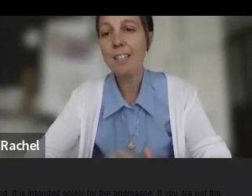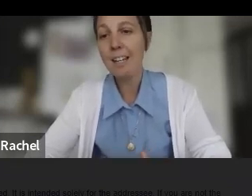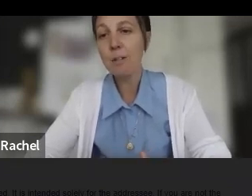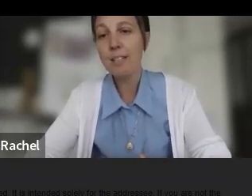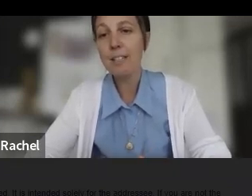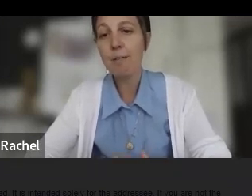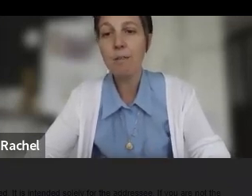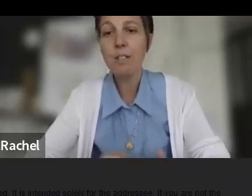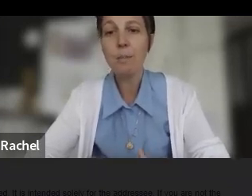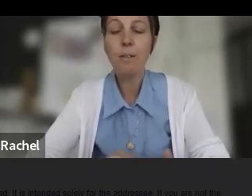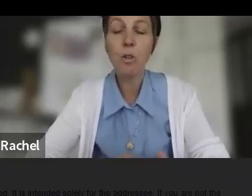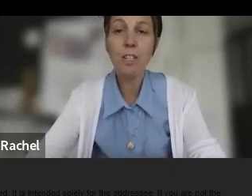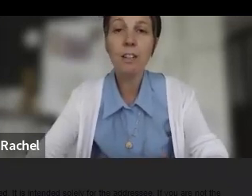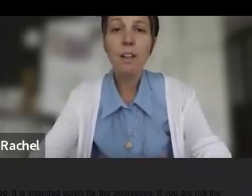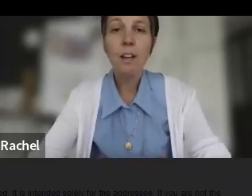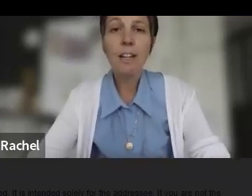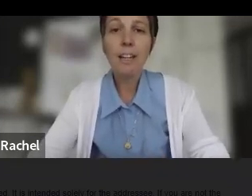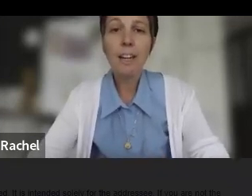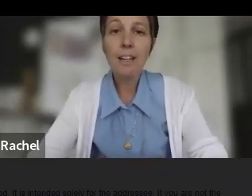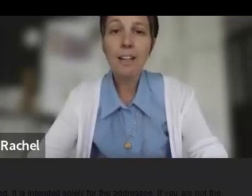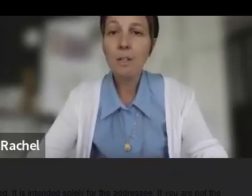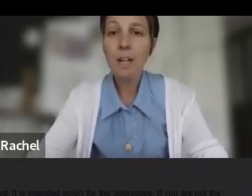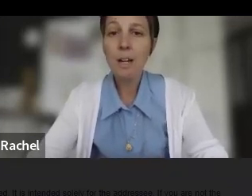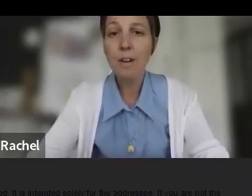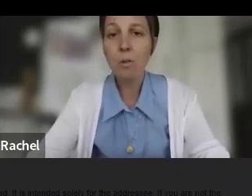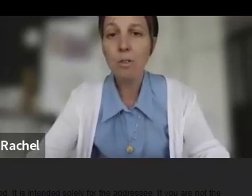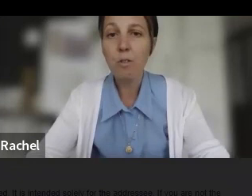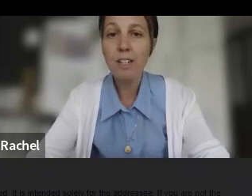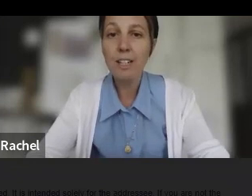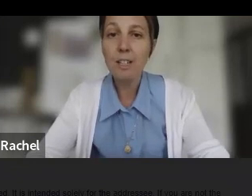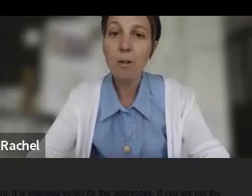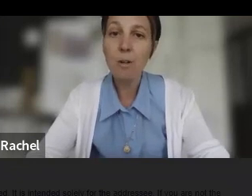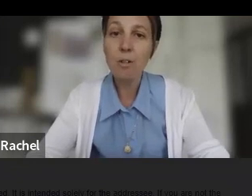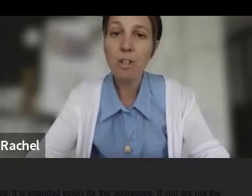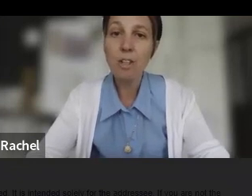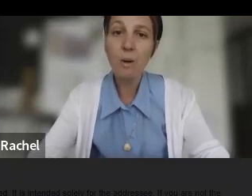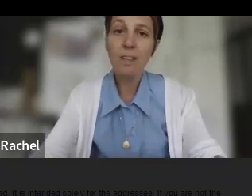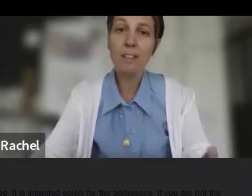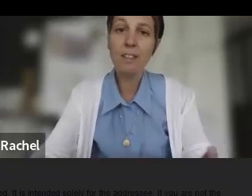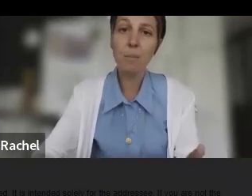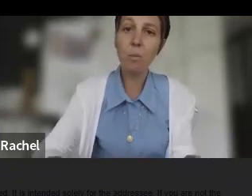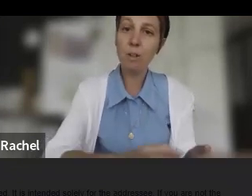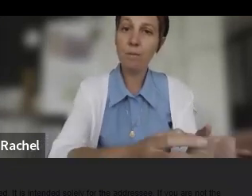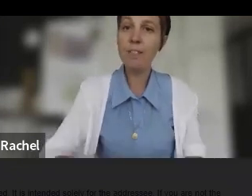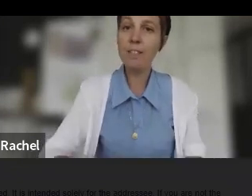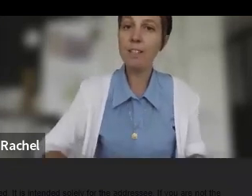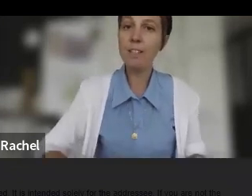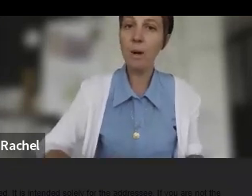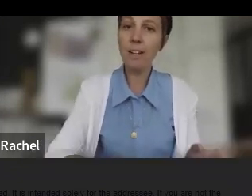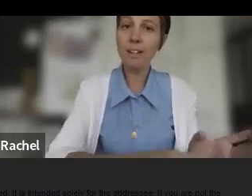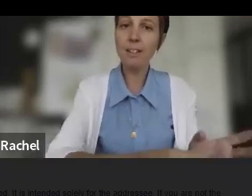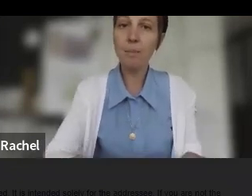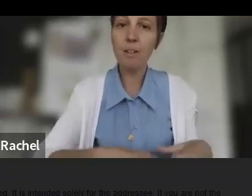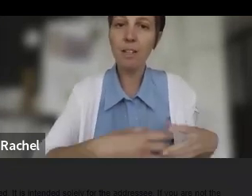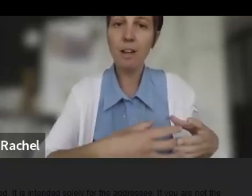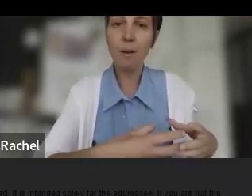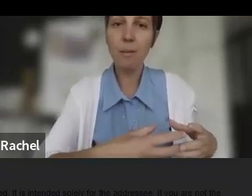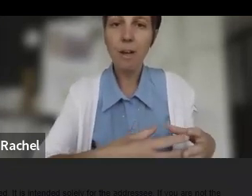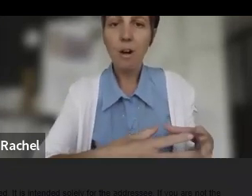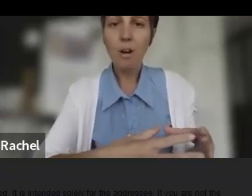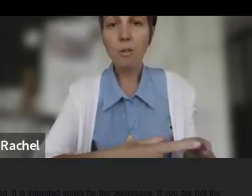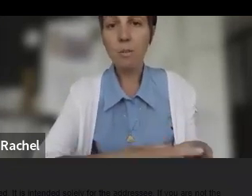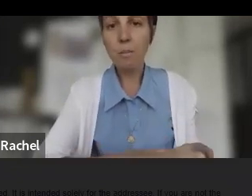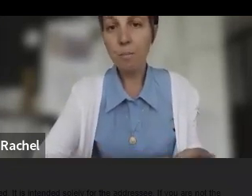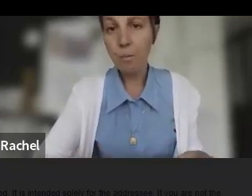and try to get to places they have previously been avoiding. And again, sometimes we found with the graded exposure, that's where the support work fits in quite nicely, because